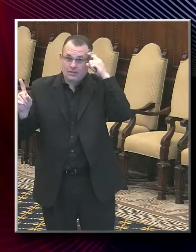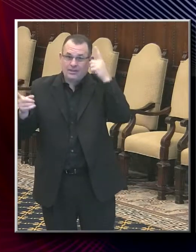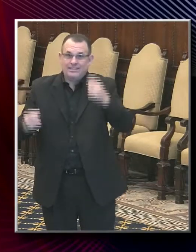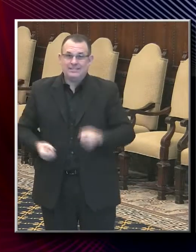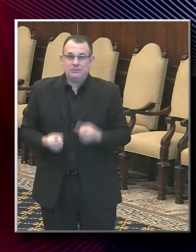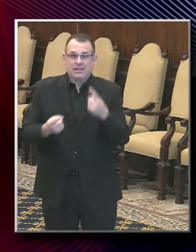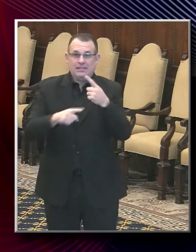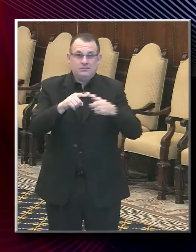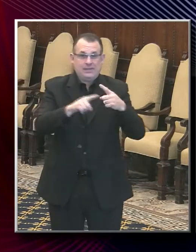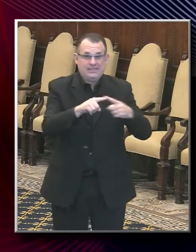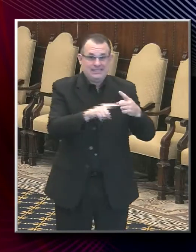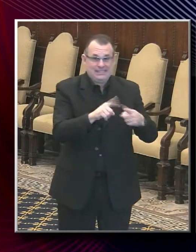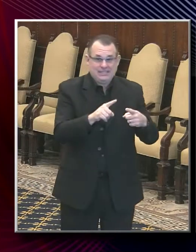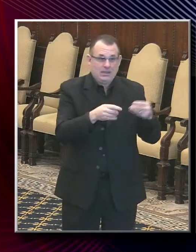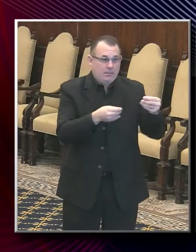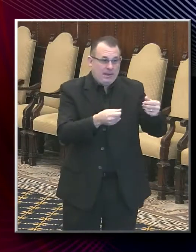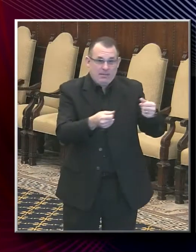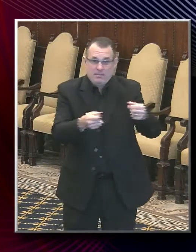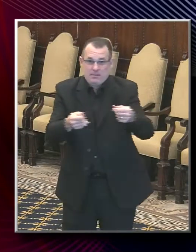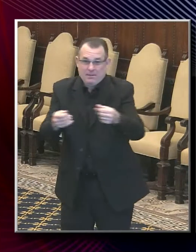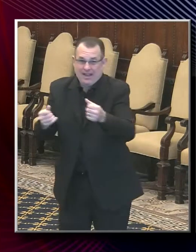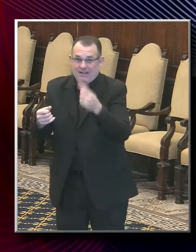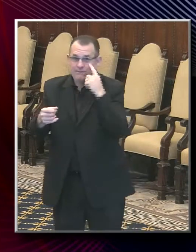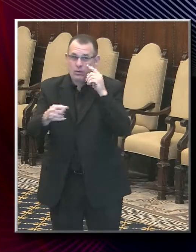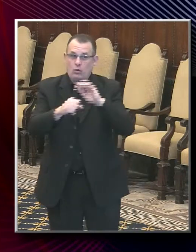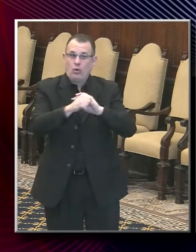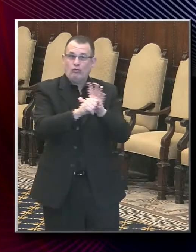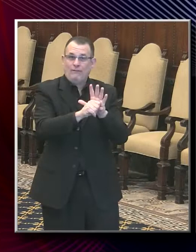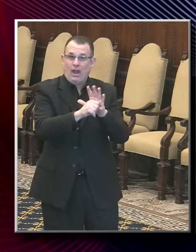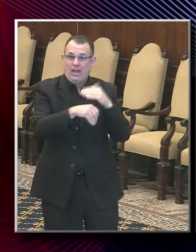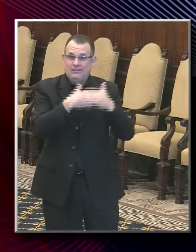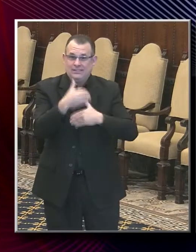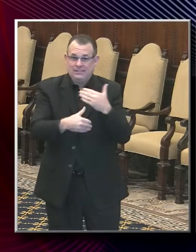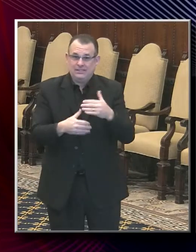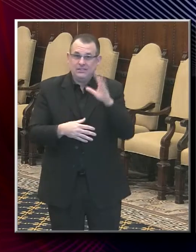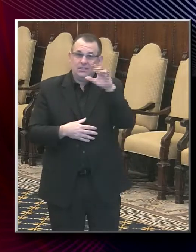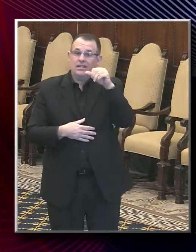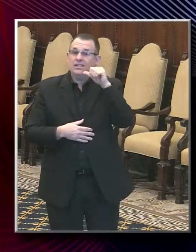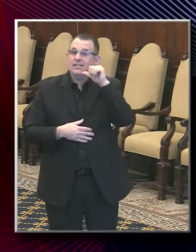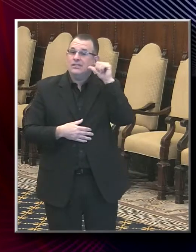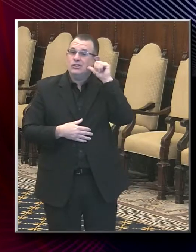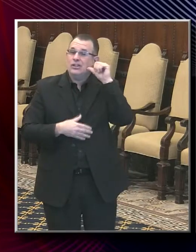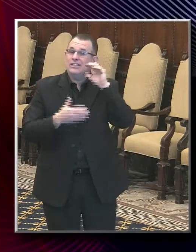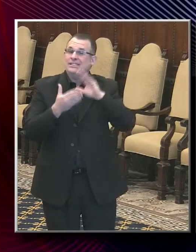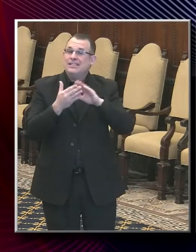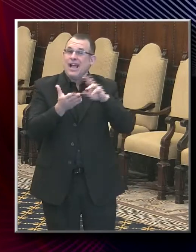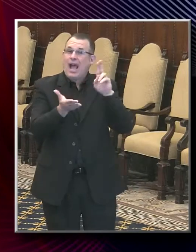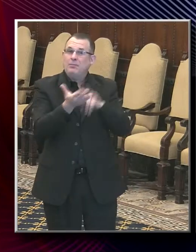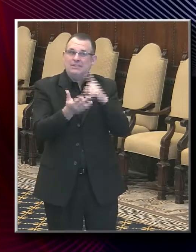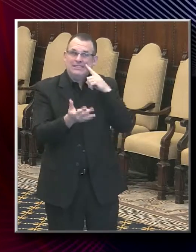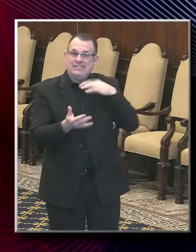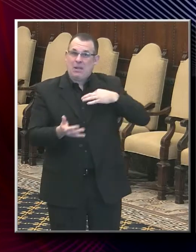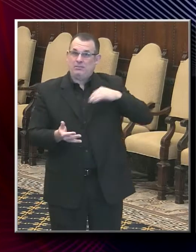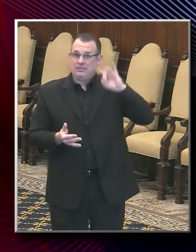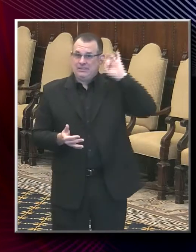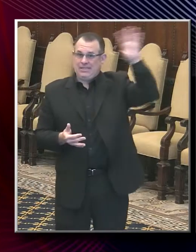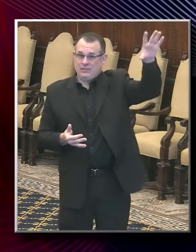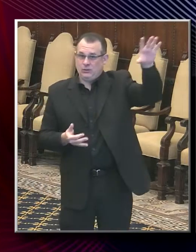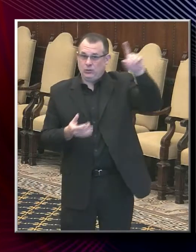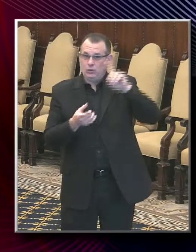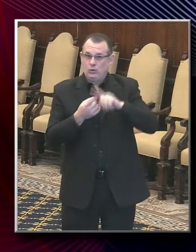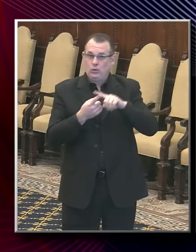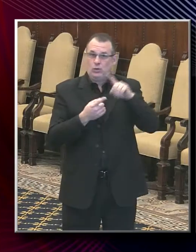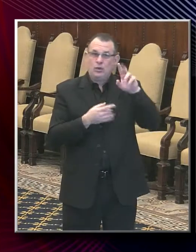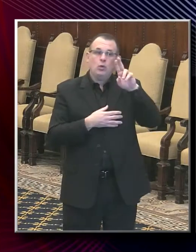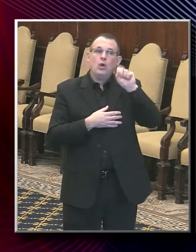COVID recovery. Yesterday, we submitted the city's application to the United States Treasury to access these funds.